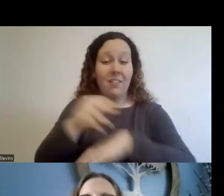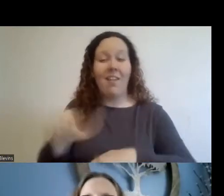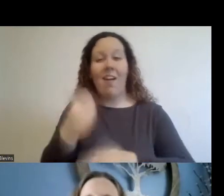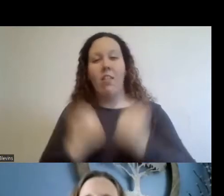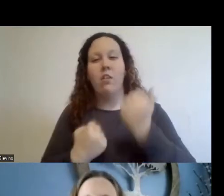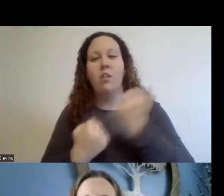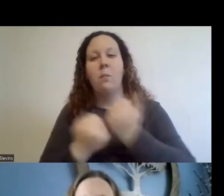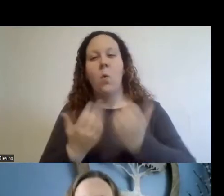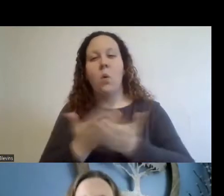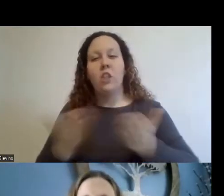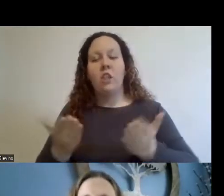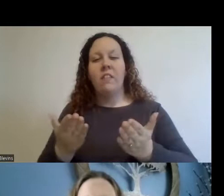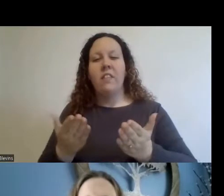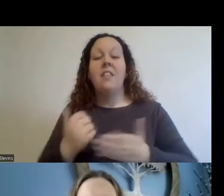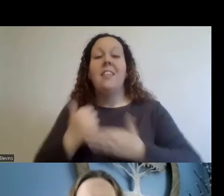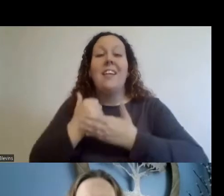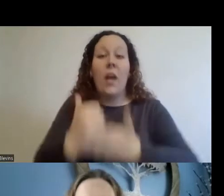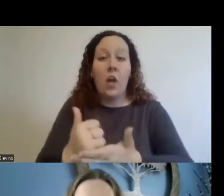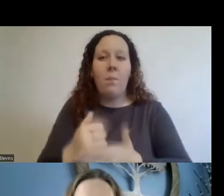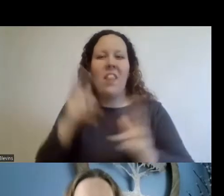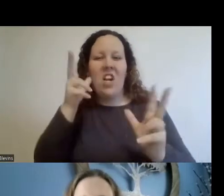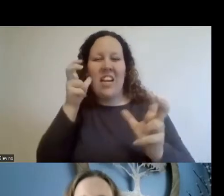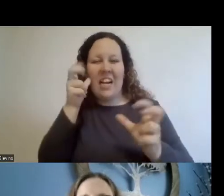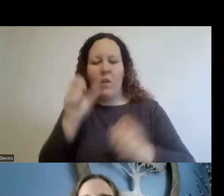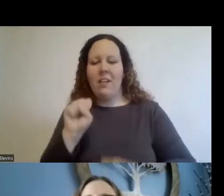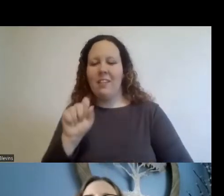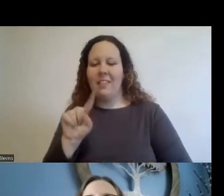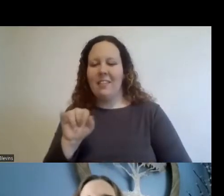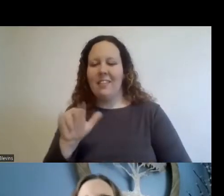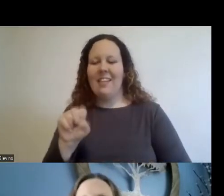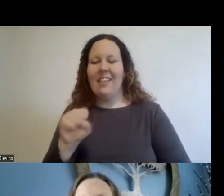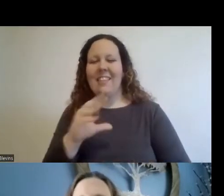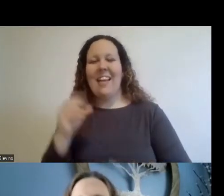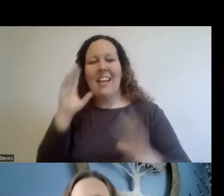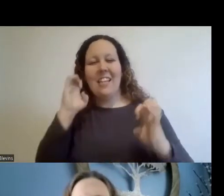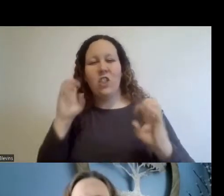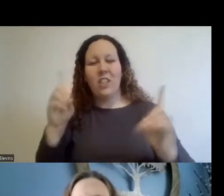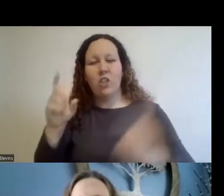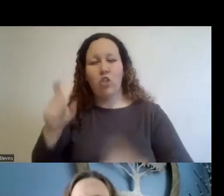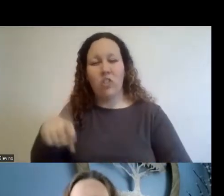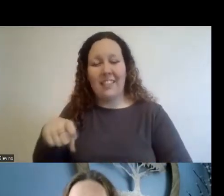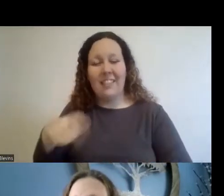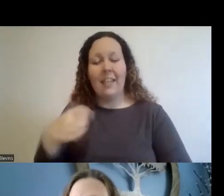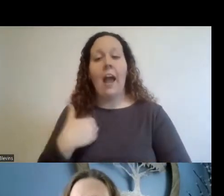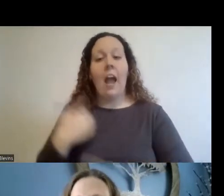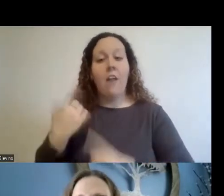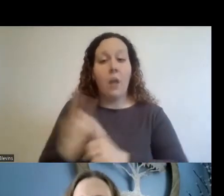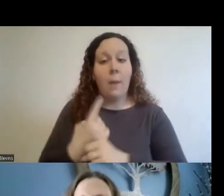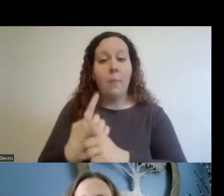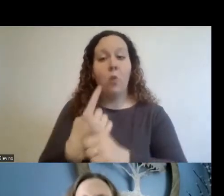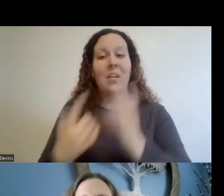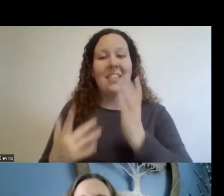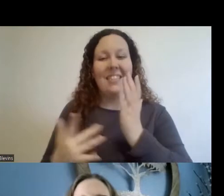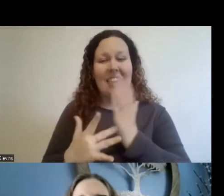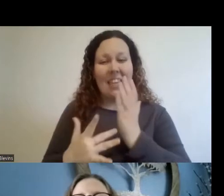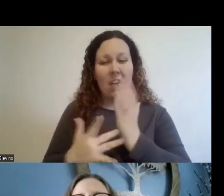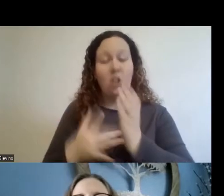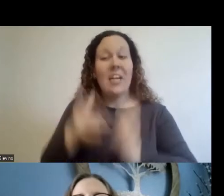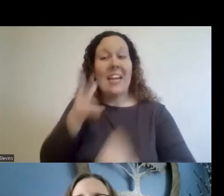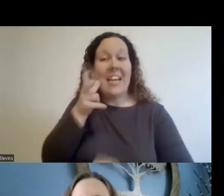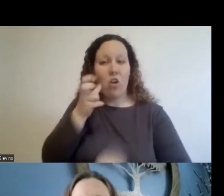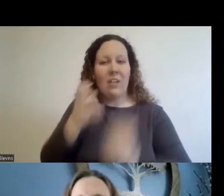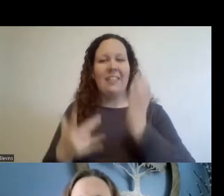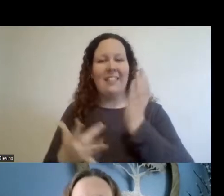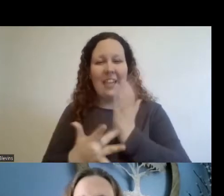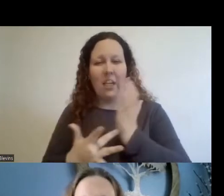to address their hearing status and educational needs. They have the appropriate technology, hearing technology,